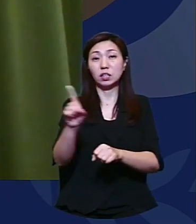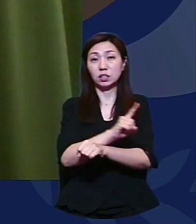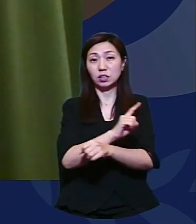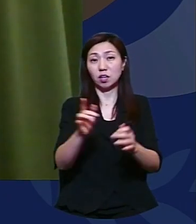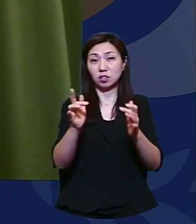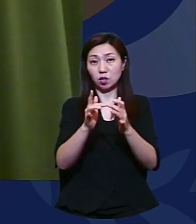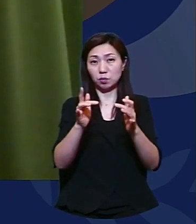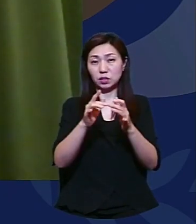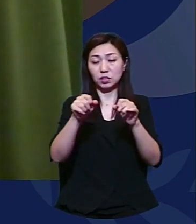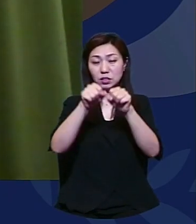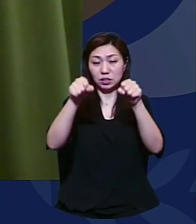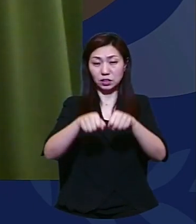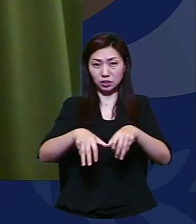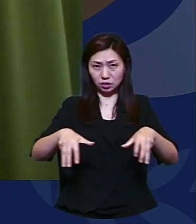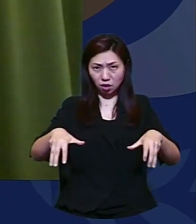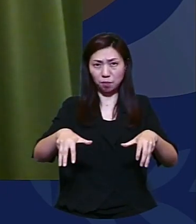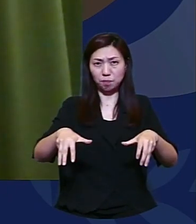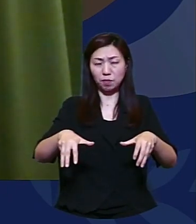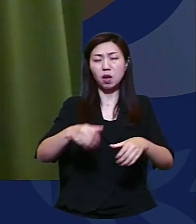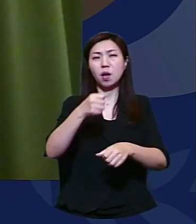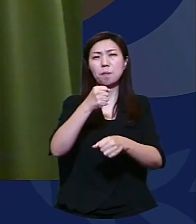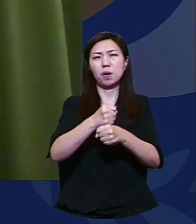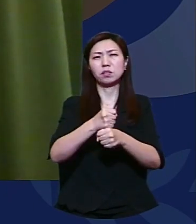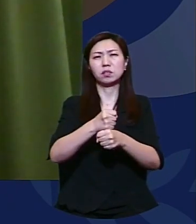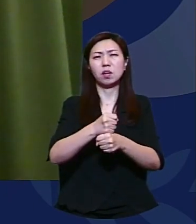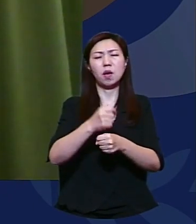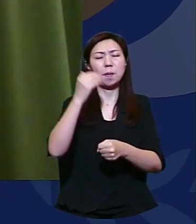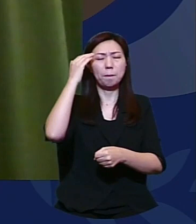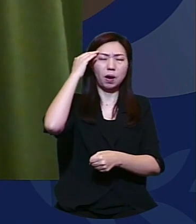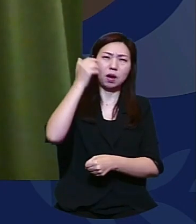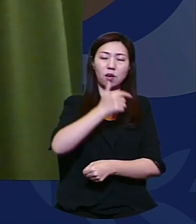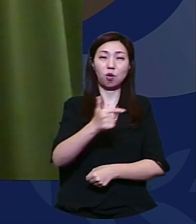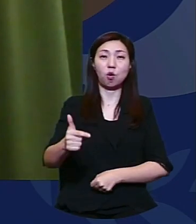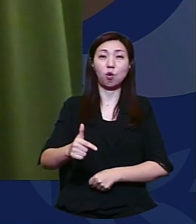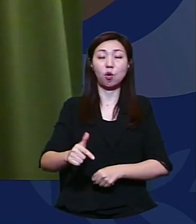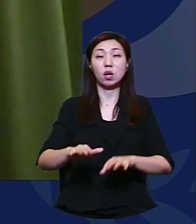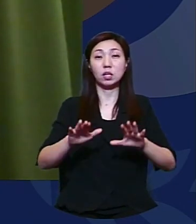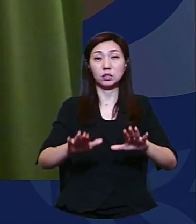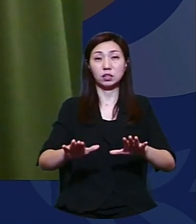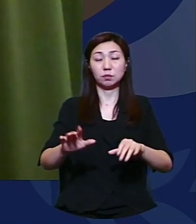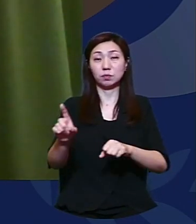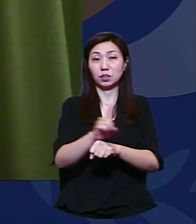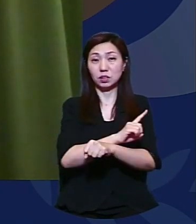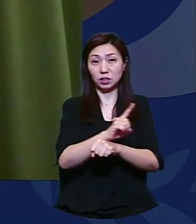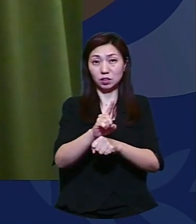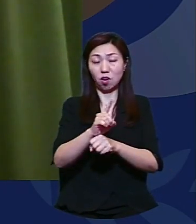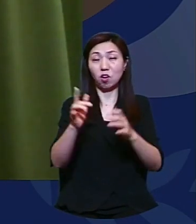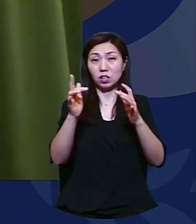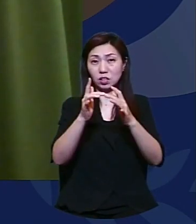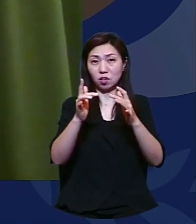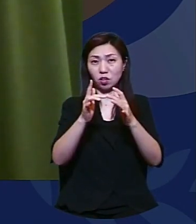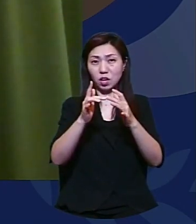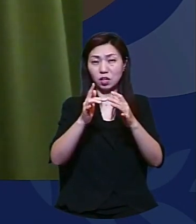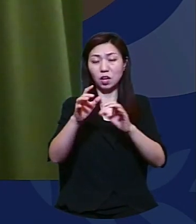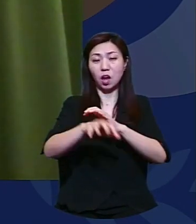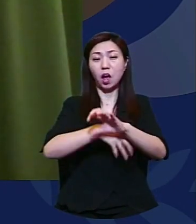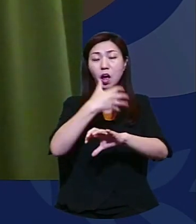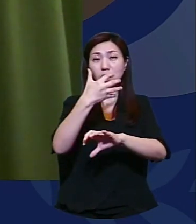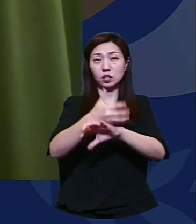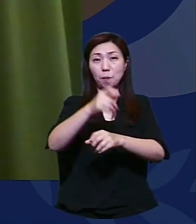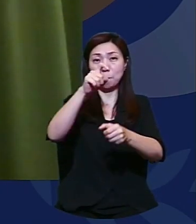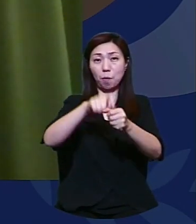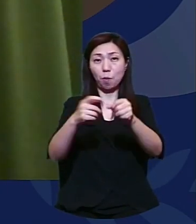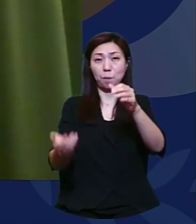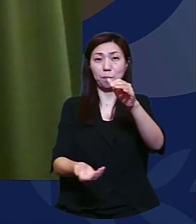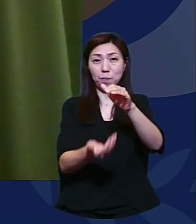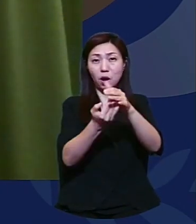objectives can no longer be realized without a holistic and inclusive approach to achieving digital transformation, one that benefits